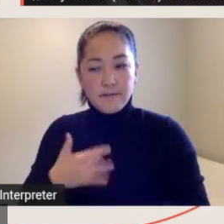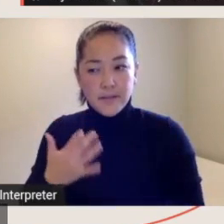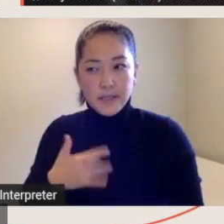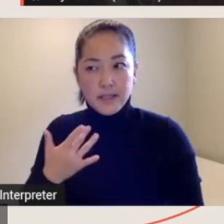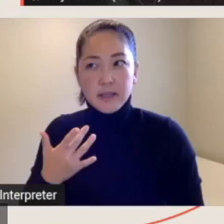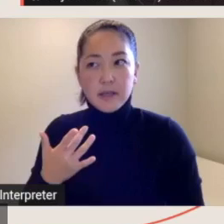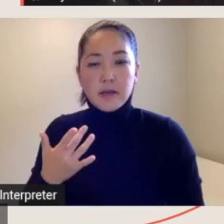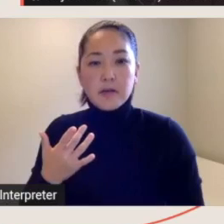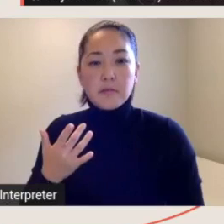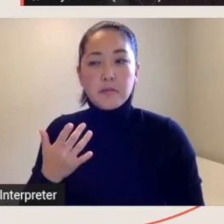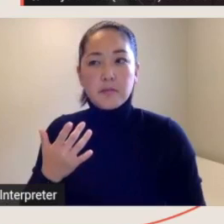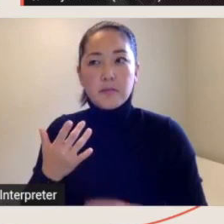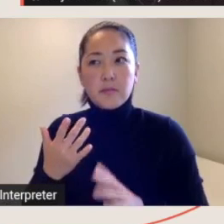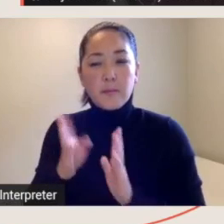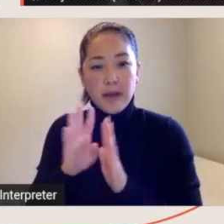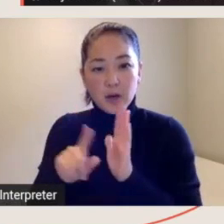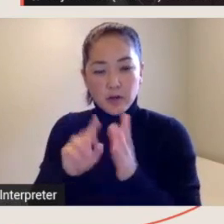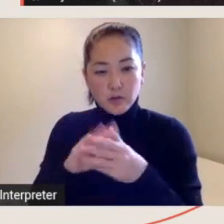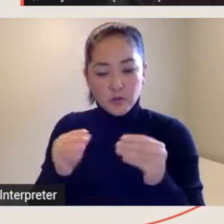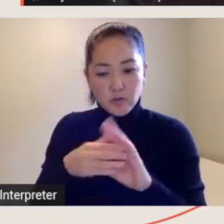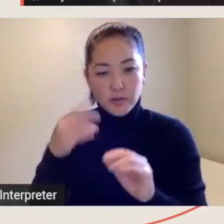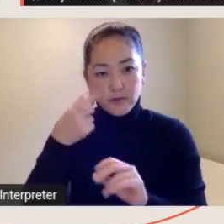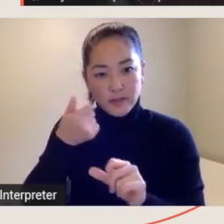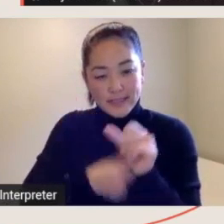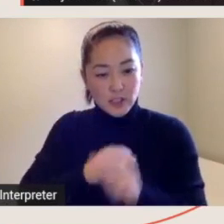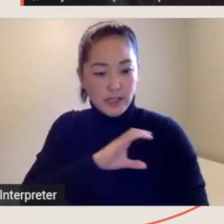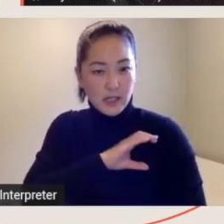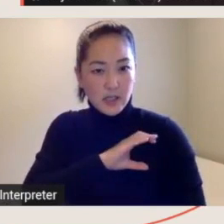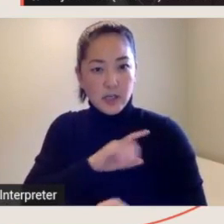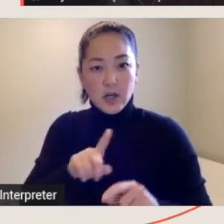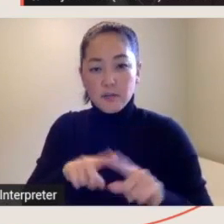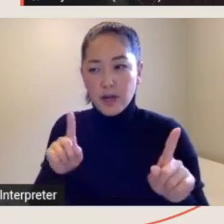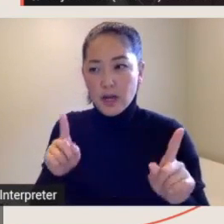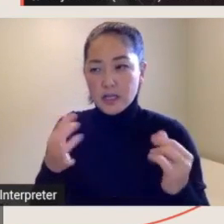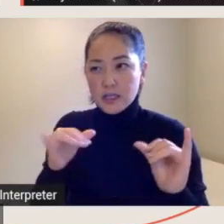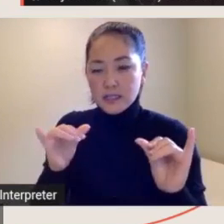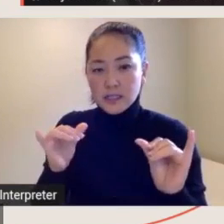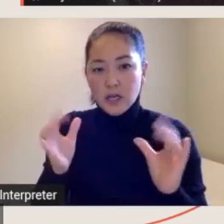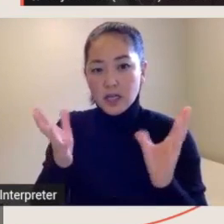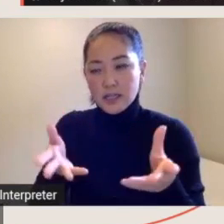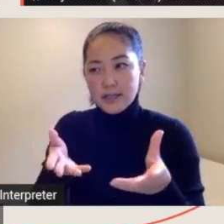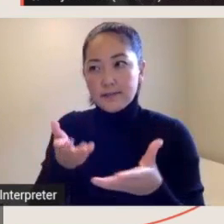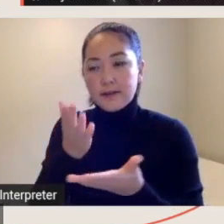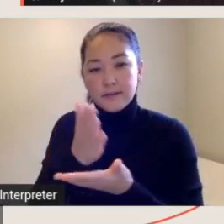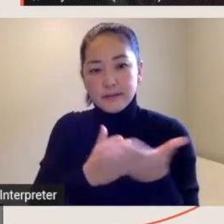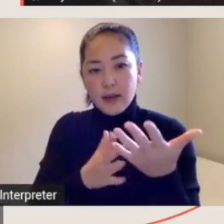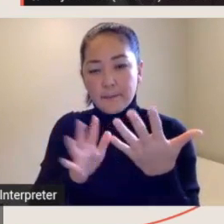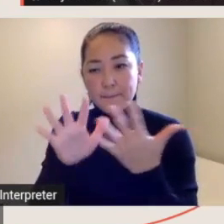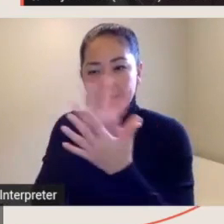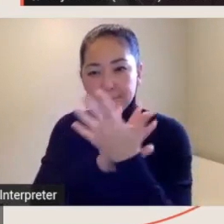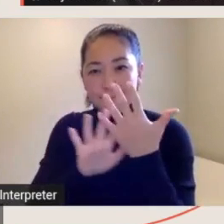backstory of the characters, but still, of course, give some anchors, so you could start